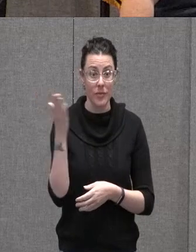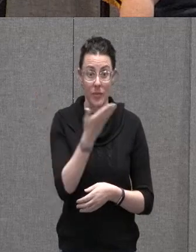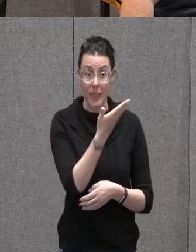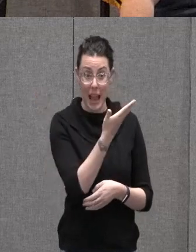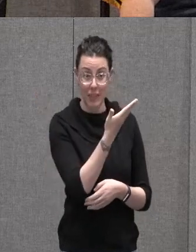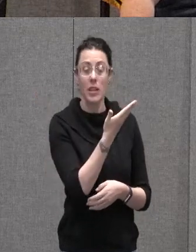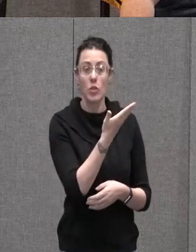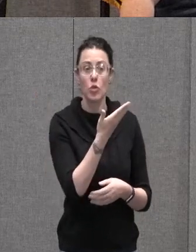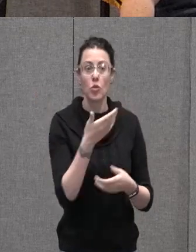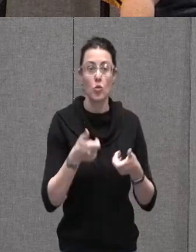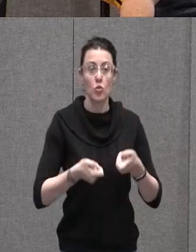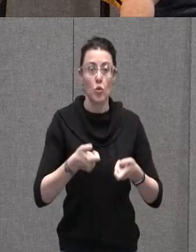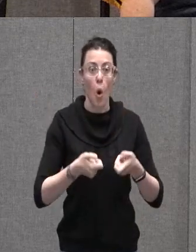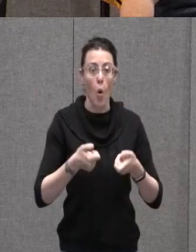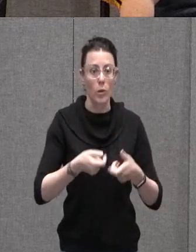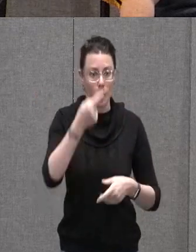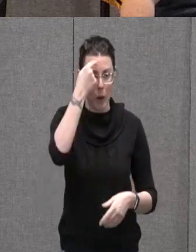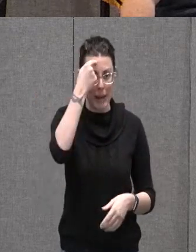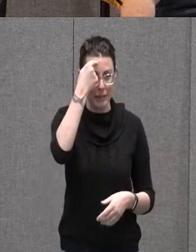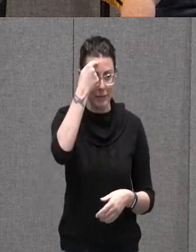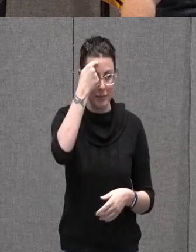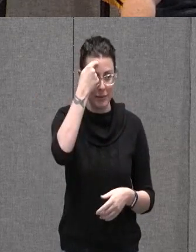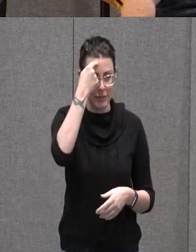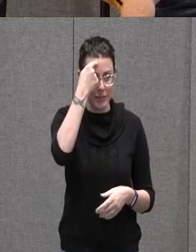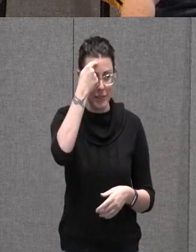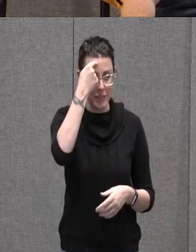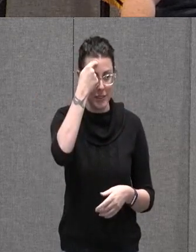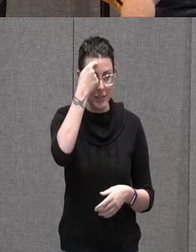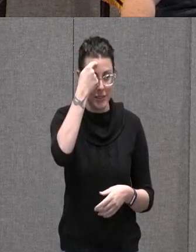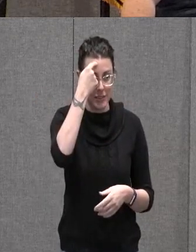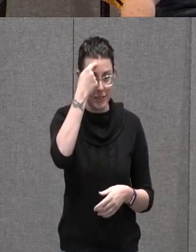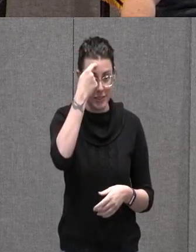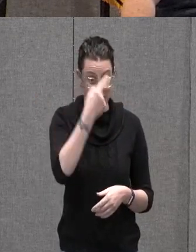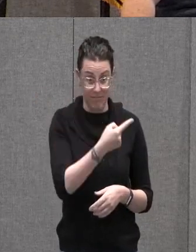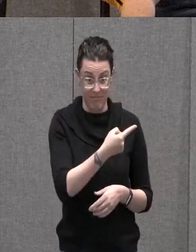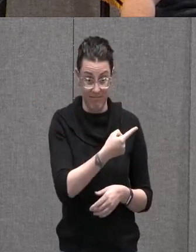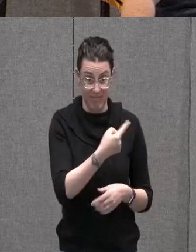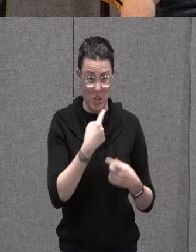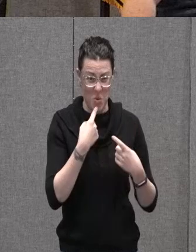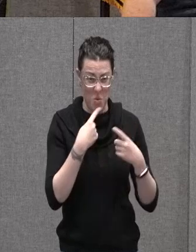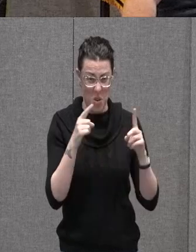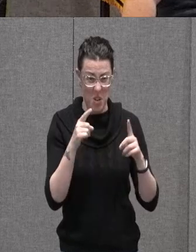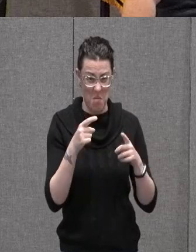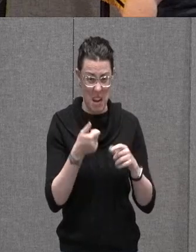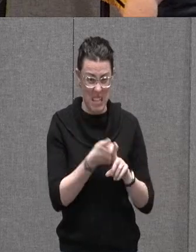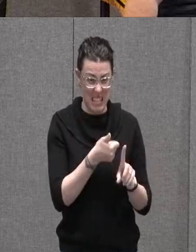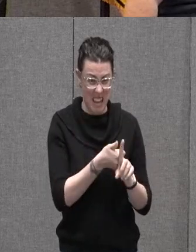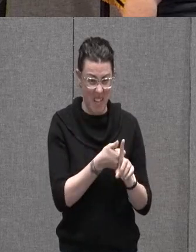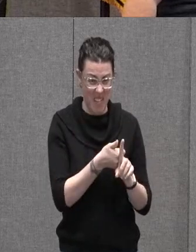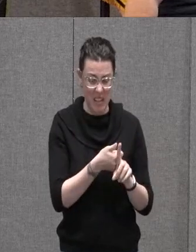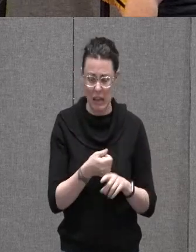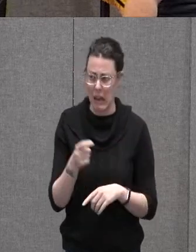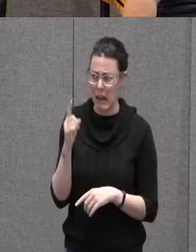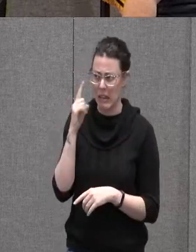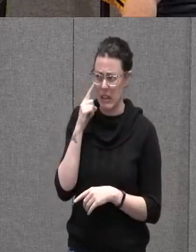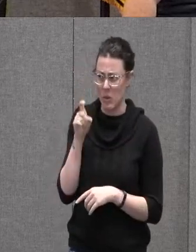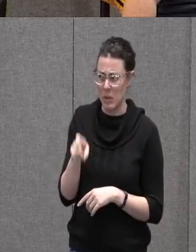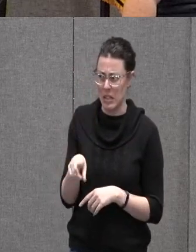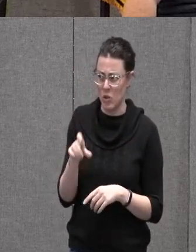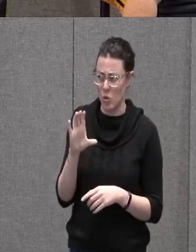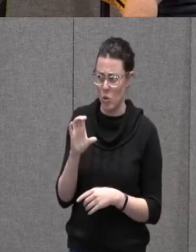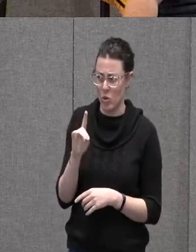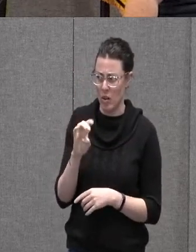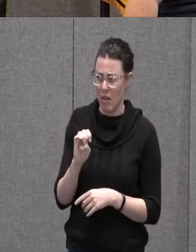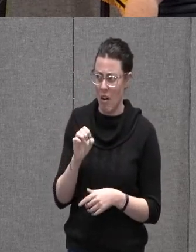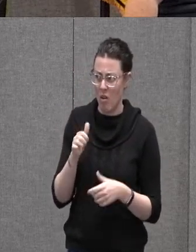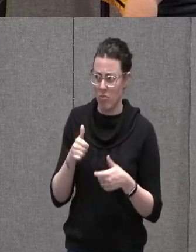Now, can the drone work by itself? I think it needs to be given direction. It does. And the way it's given